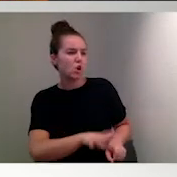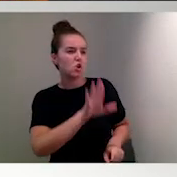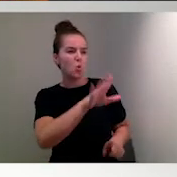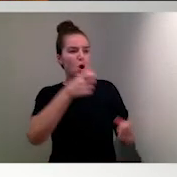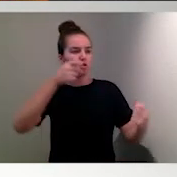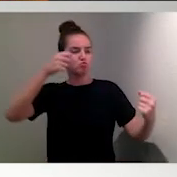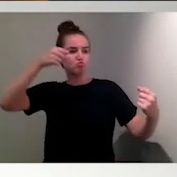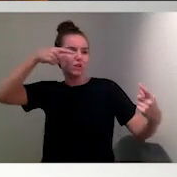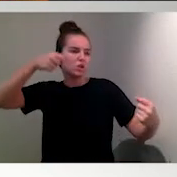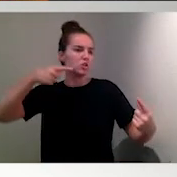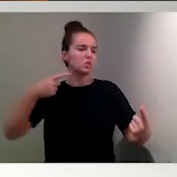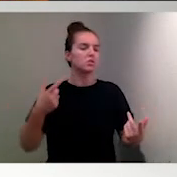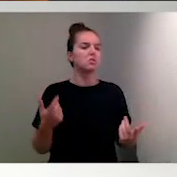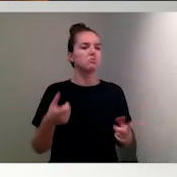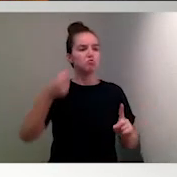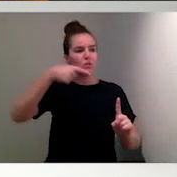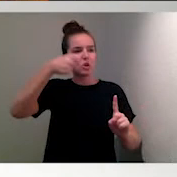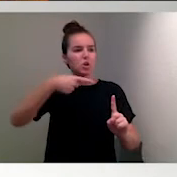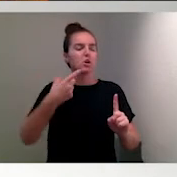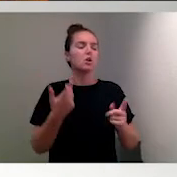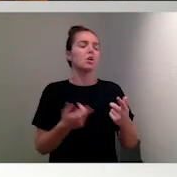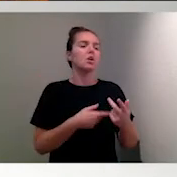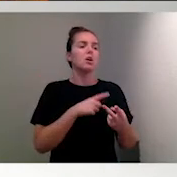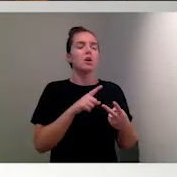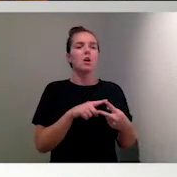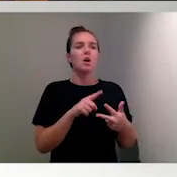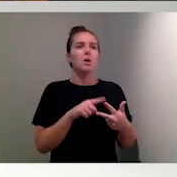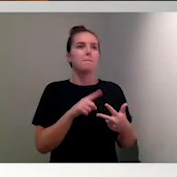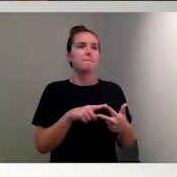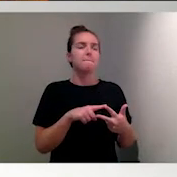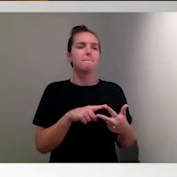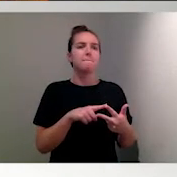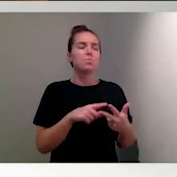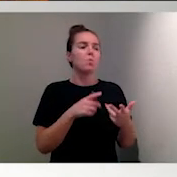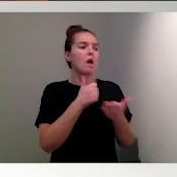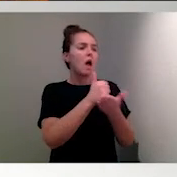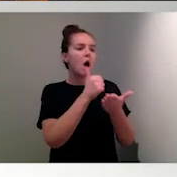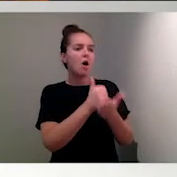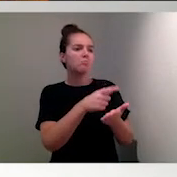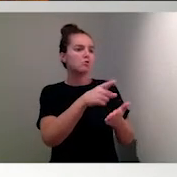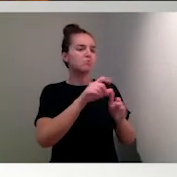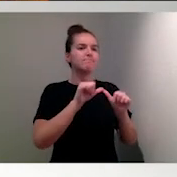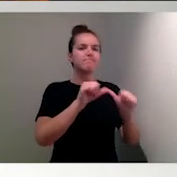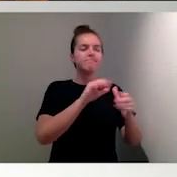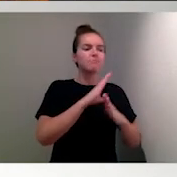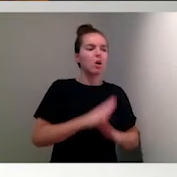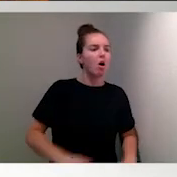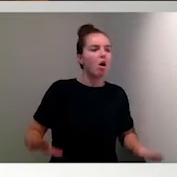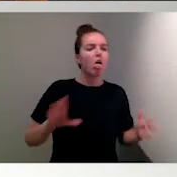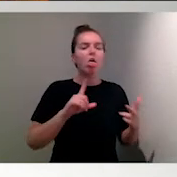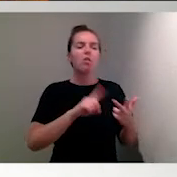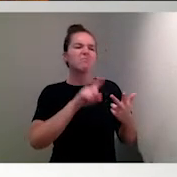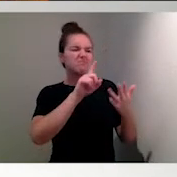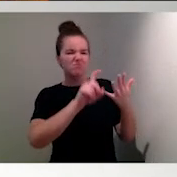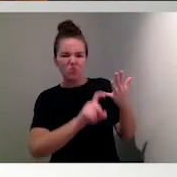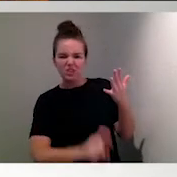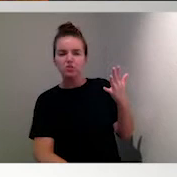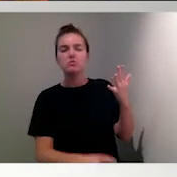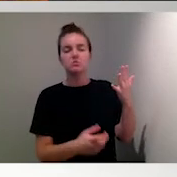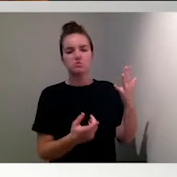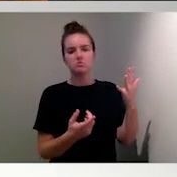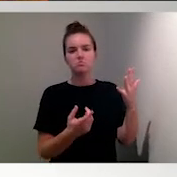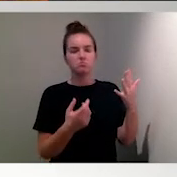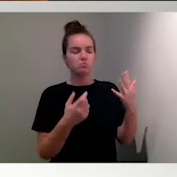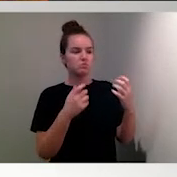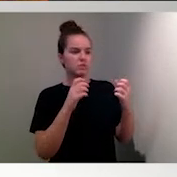what helps keep you calm, and just various questions to make sure that we know how best we can accommodate you. And